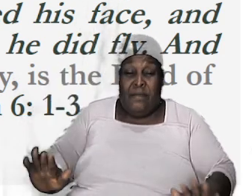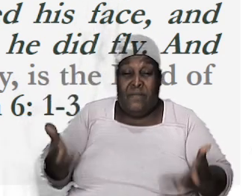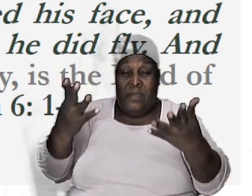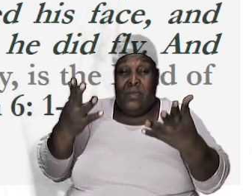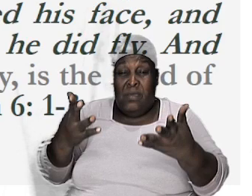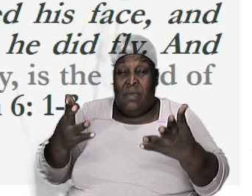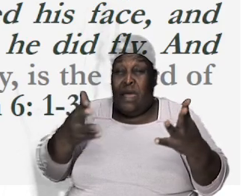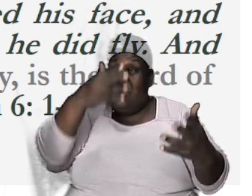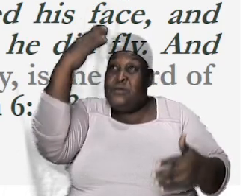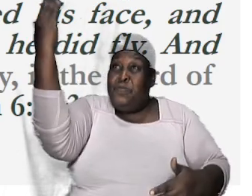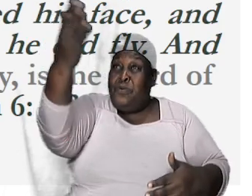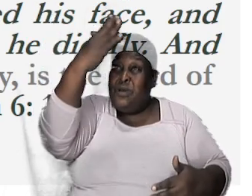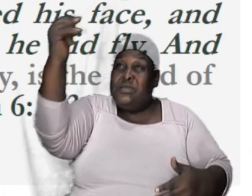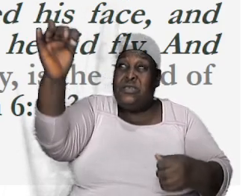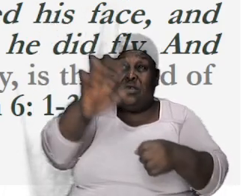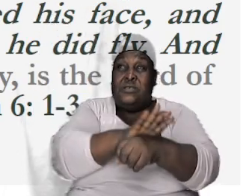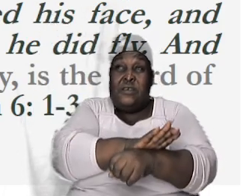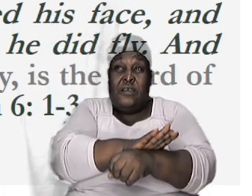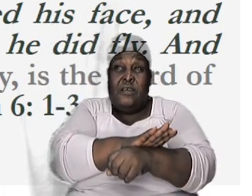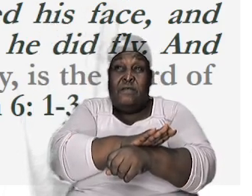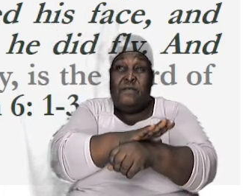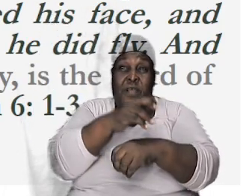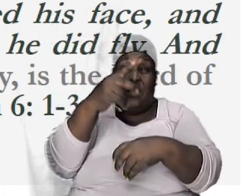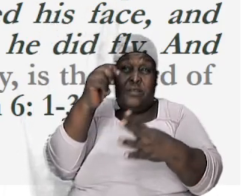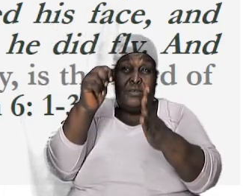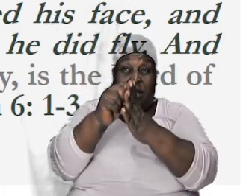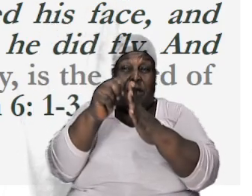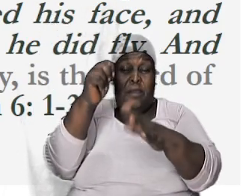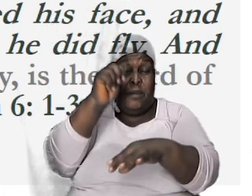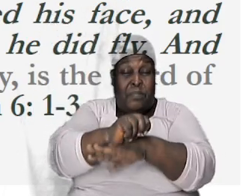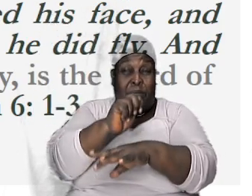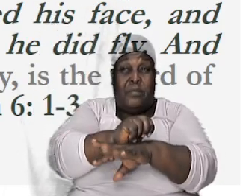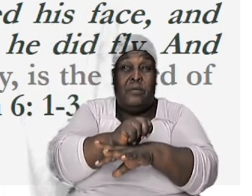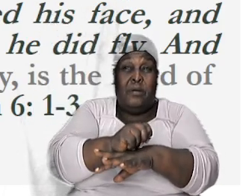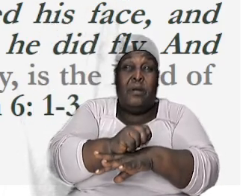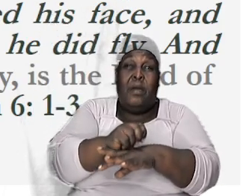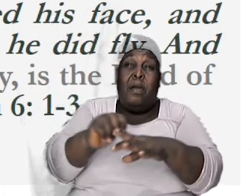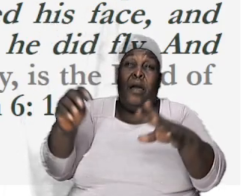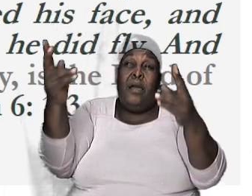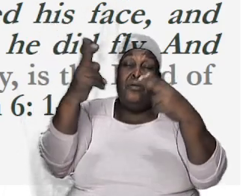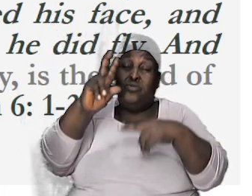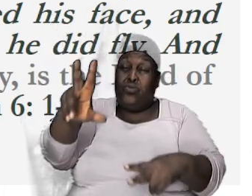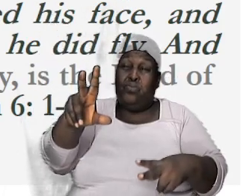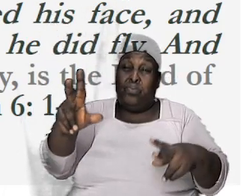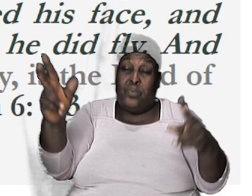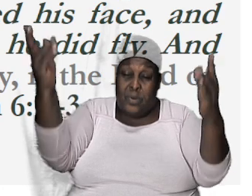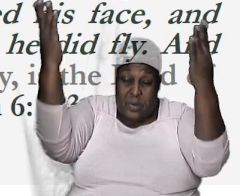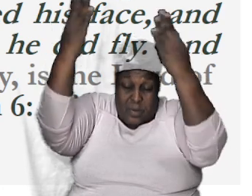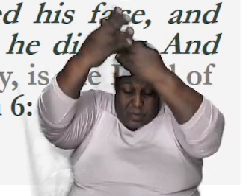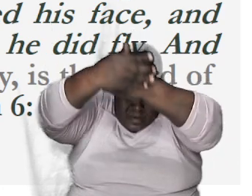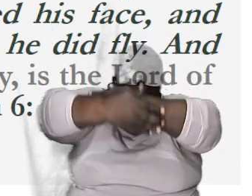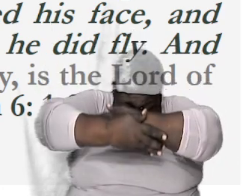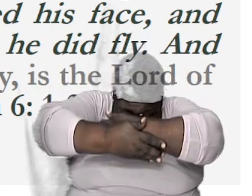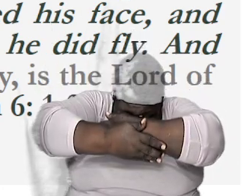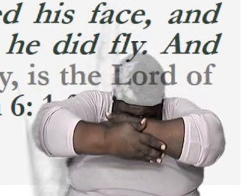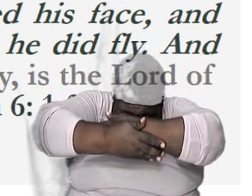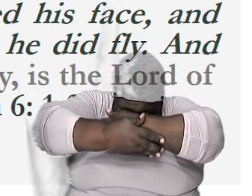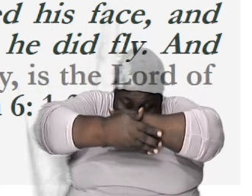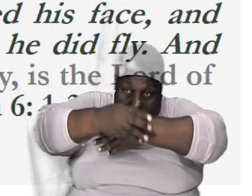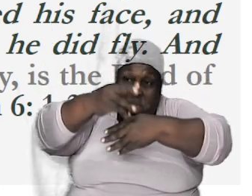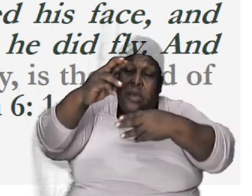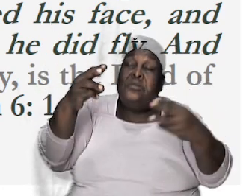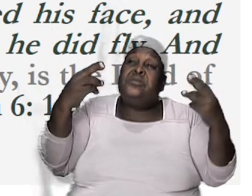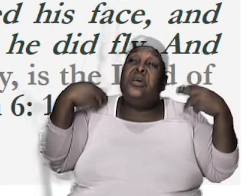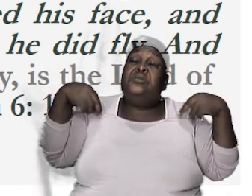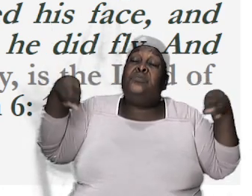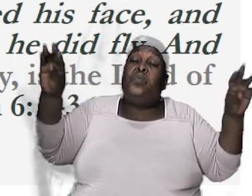temple. Above it stood the seraphims, each one had six wings, and with 20 he covered his face, and with 20 he covered his feet, and